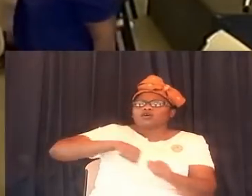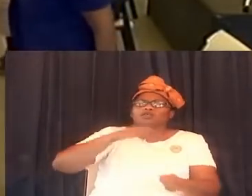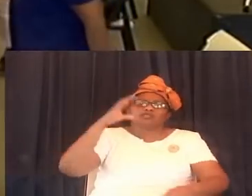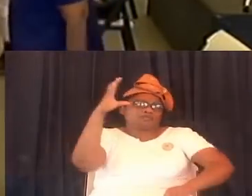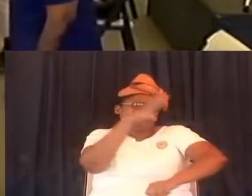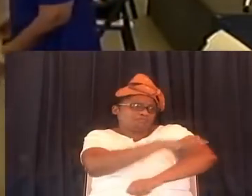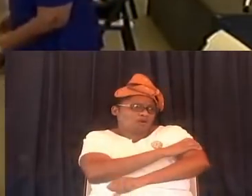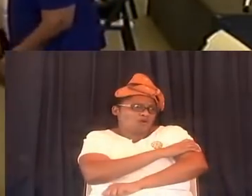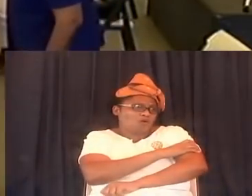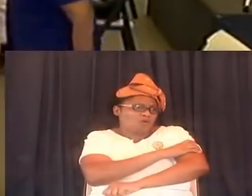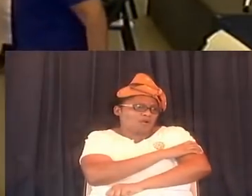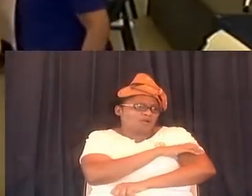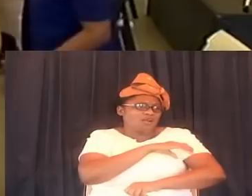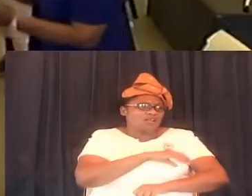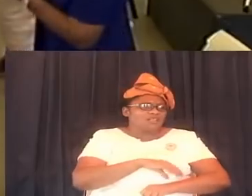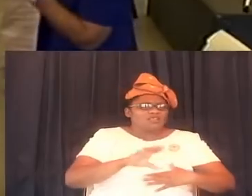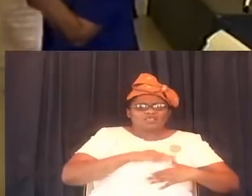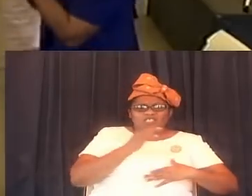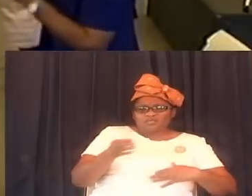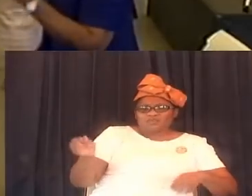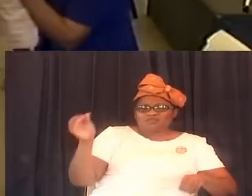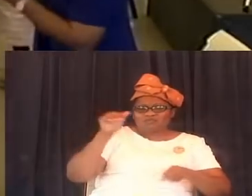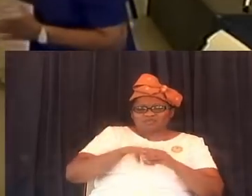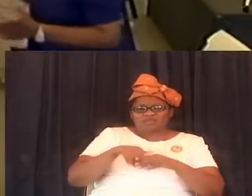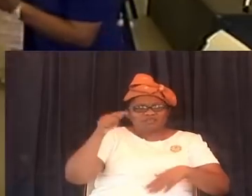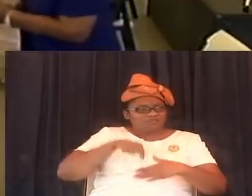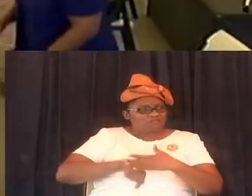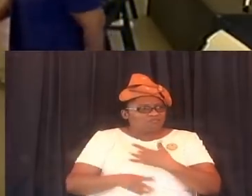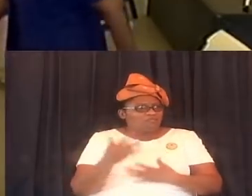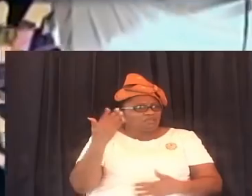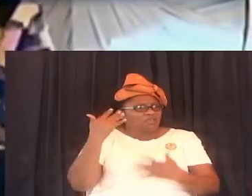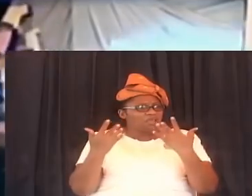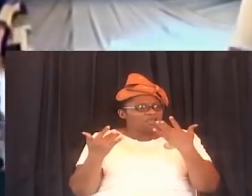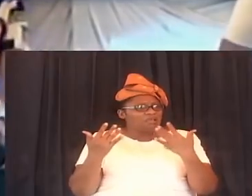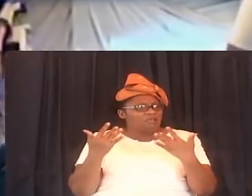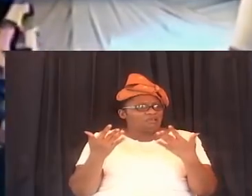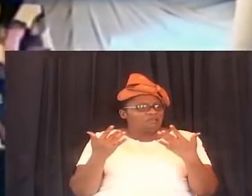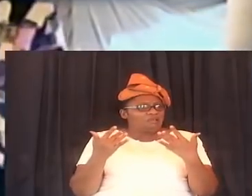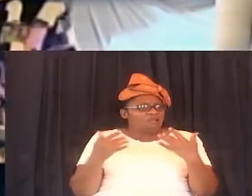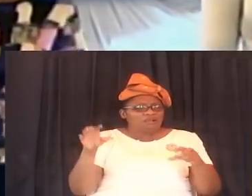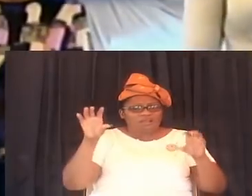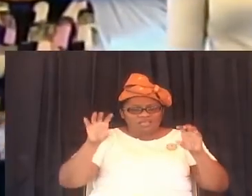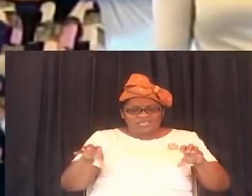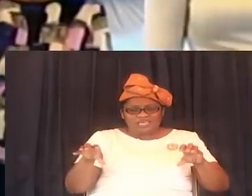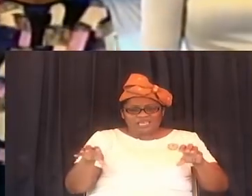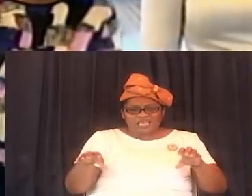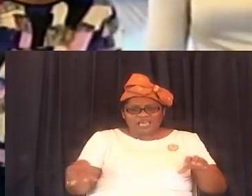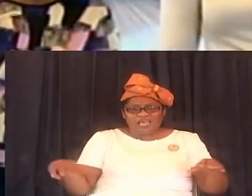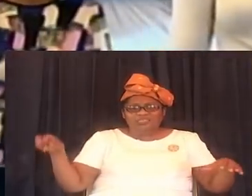And there's no spirit in hell that can withstand against a church that's got power.